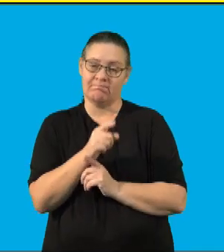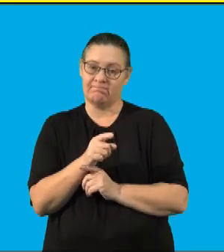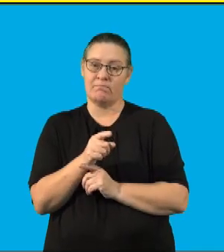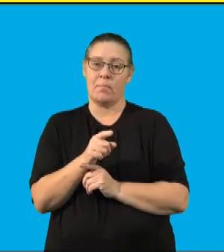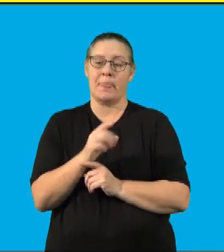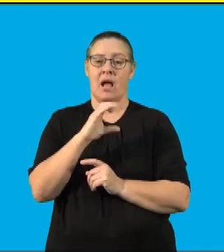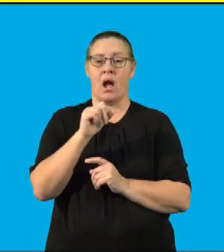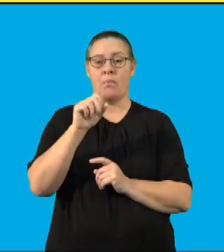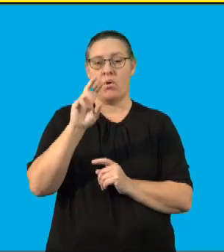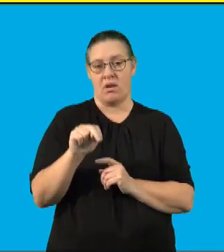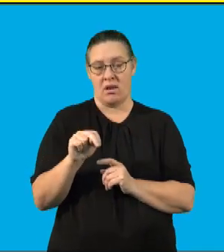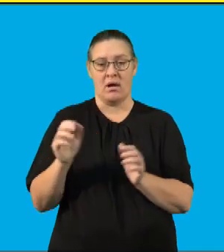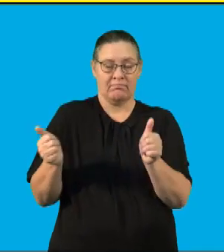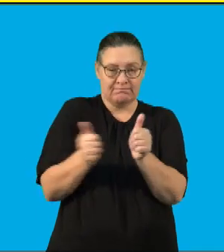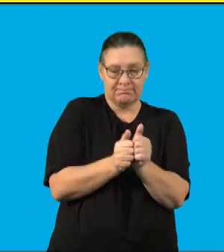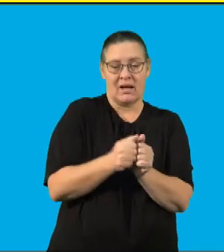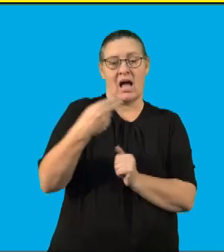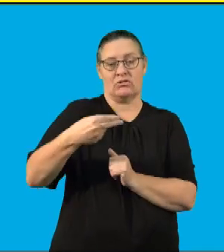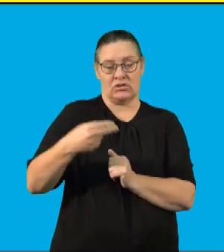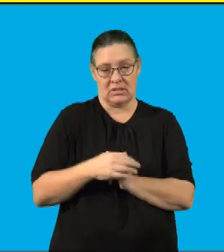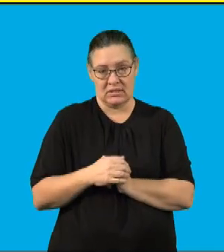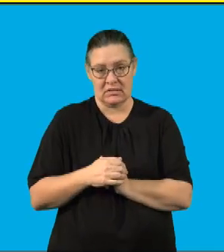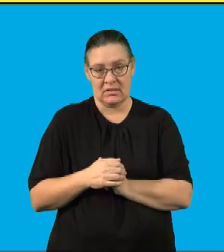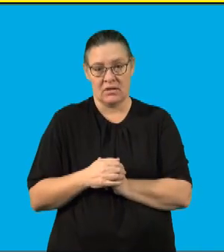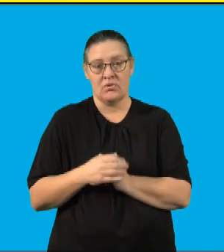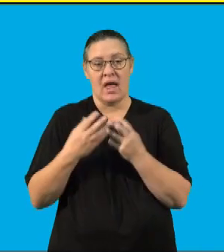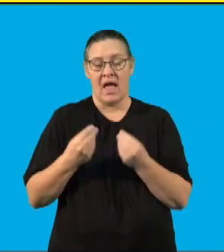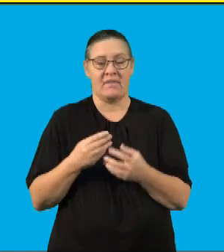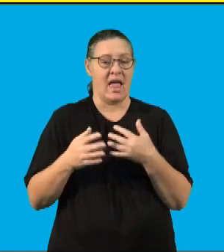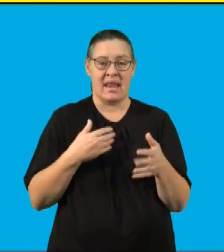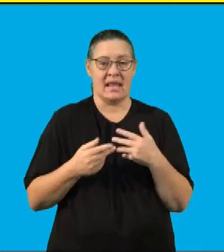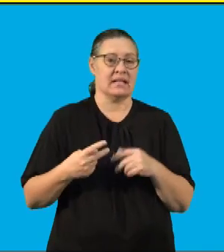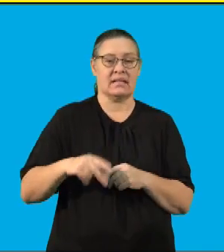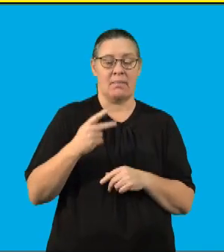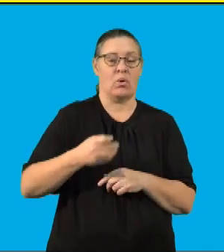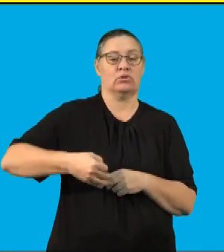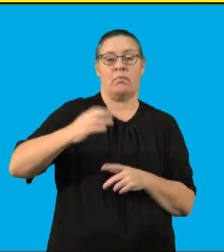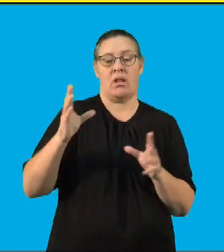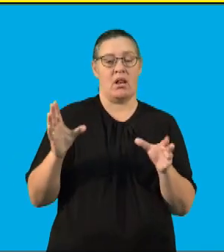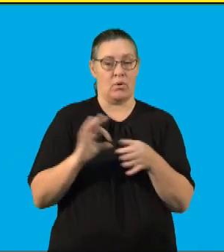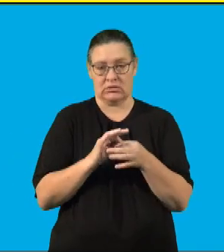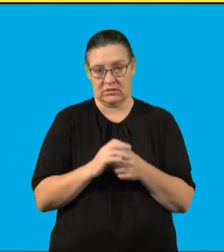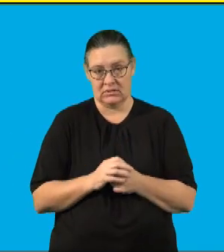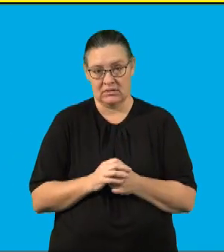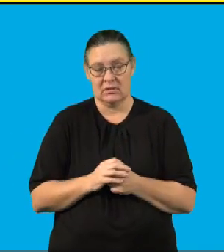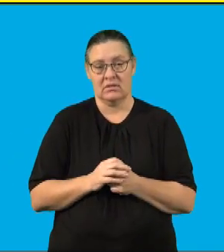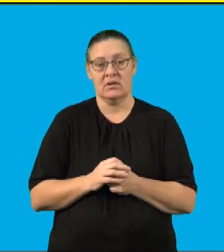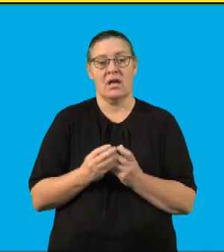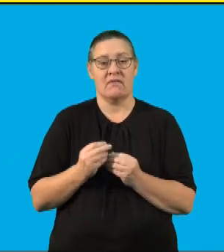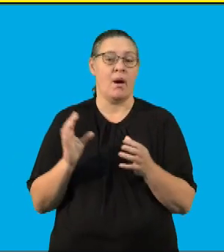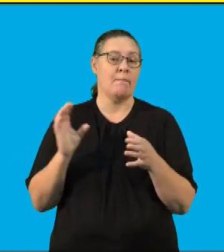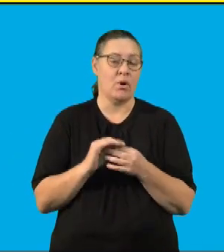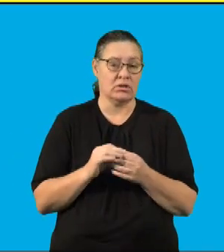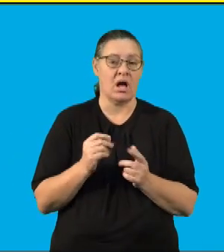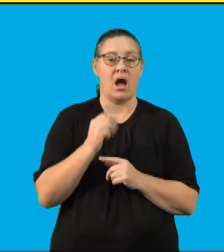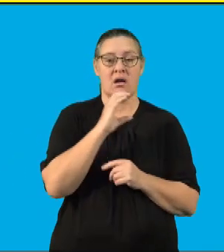way in which the carbons are bonded to the hydrogens. We do not have any double bond or any triple bond here, and it is